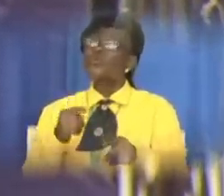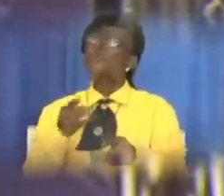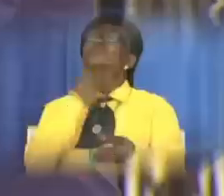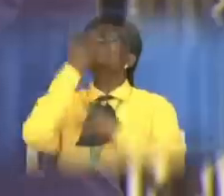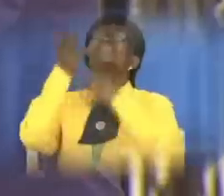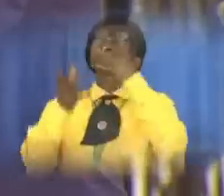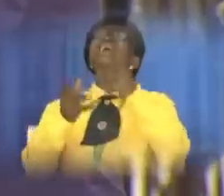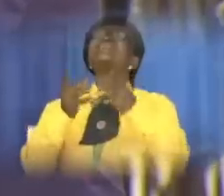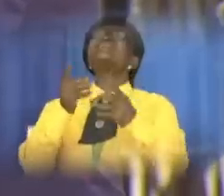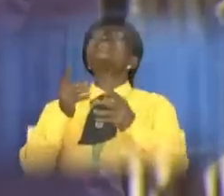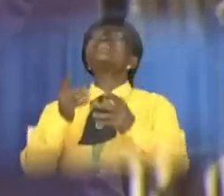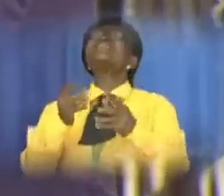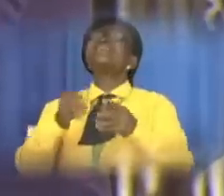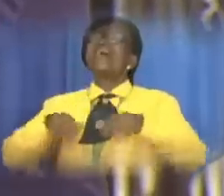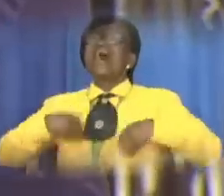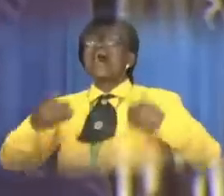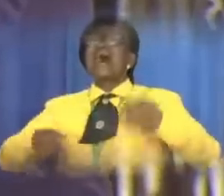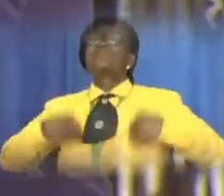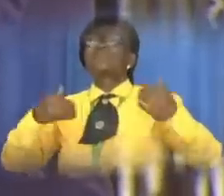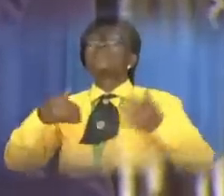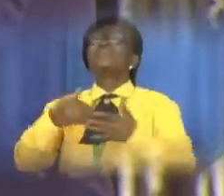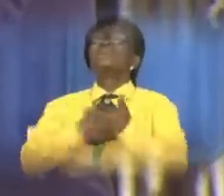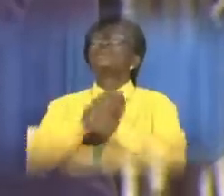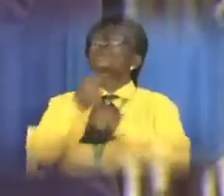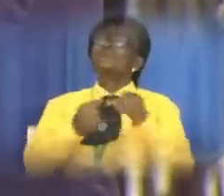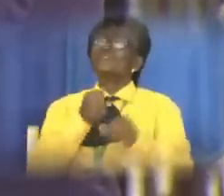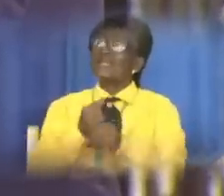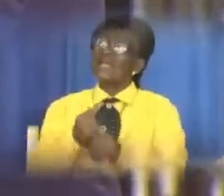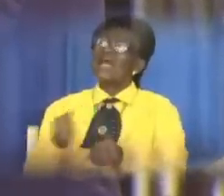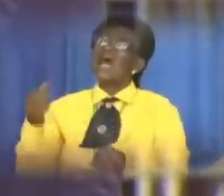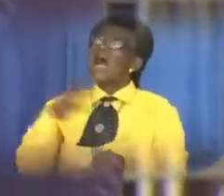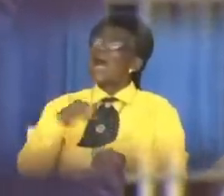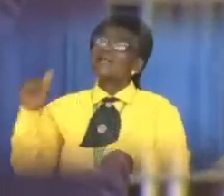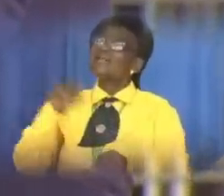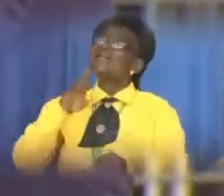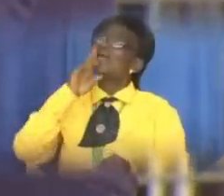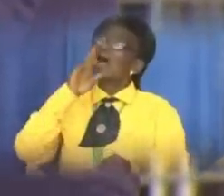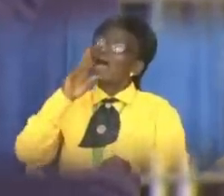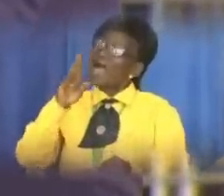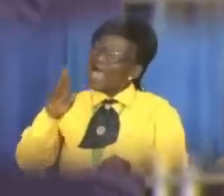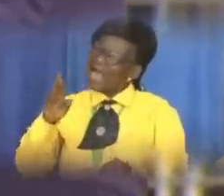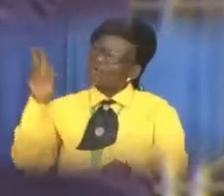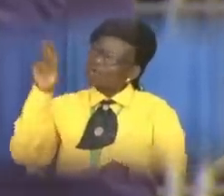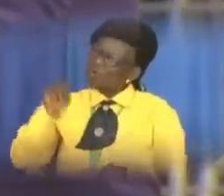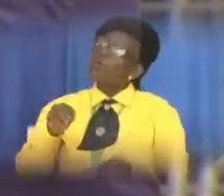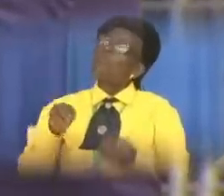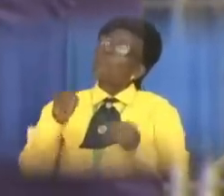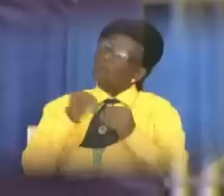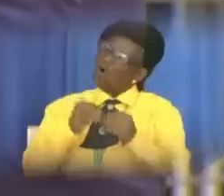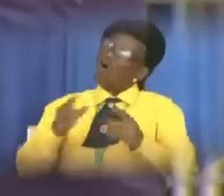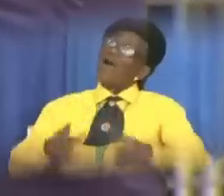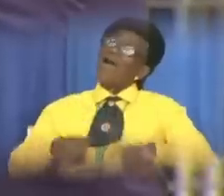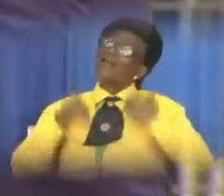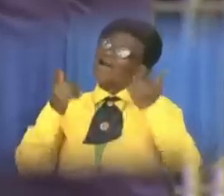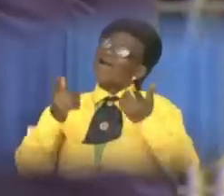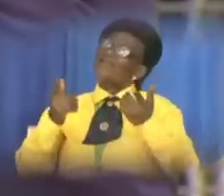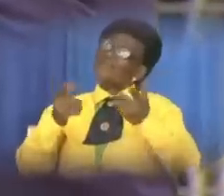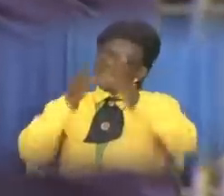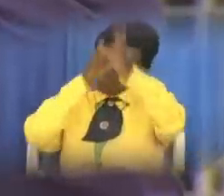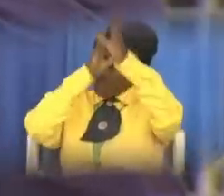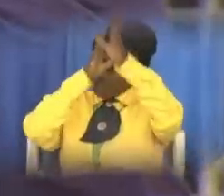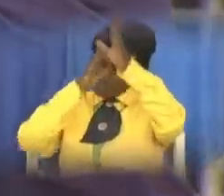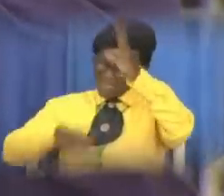your love. Thank you for your protection. Thank you for every blessing, Lord. Please accept our worship